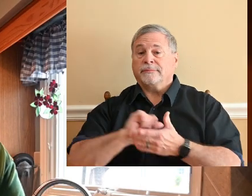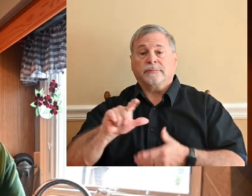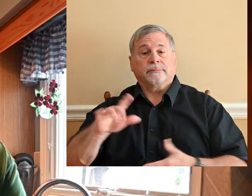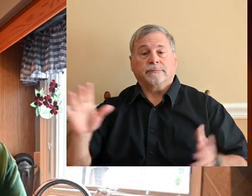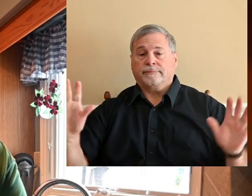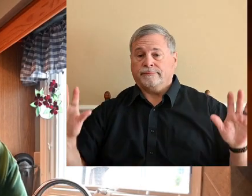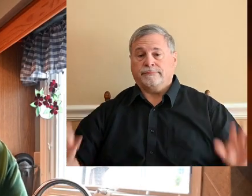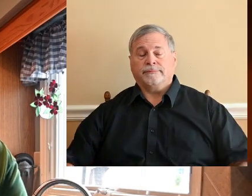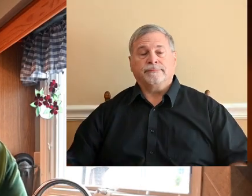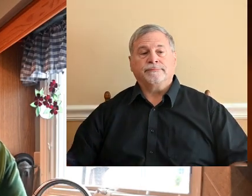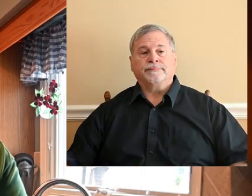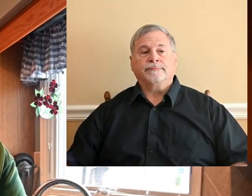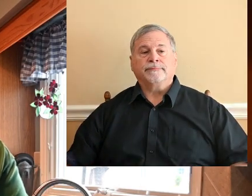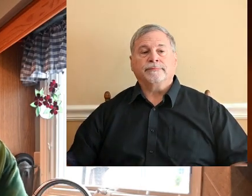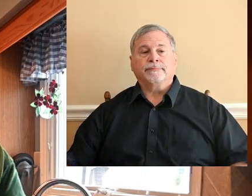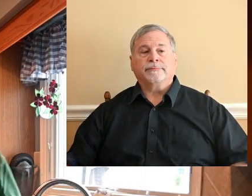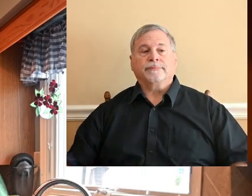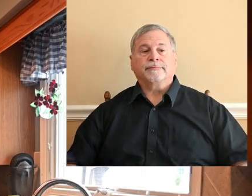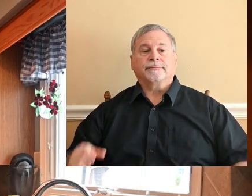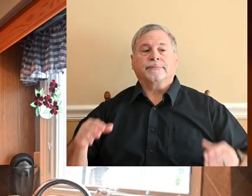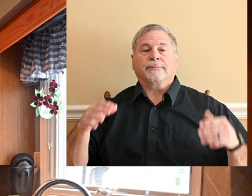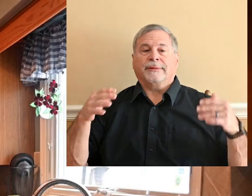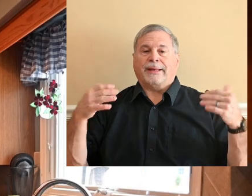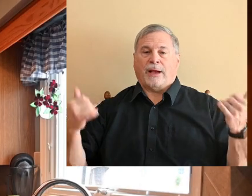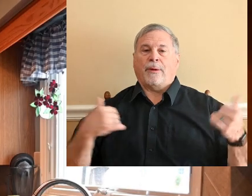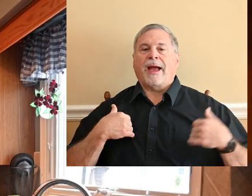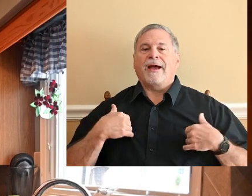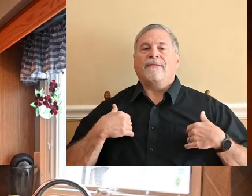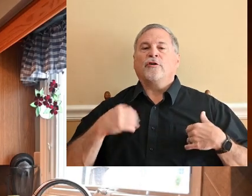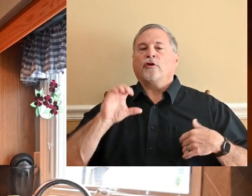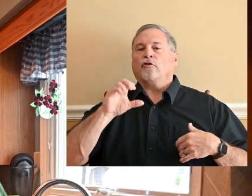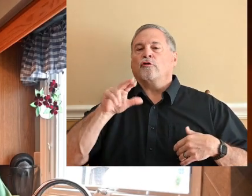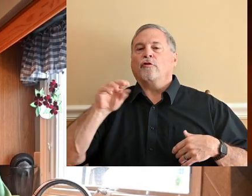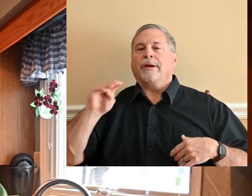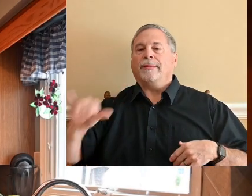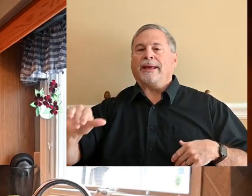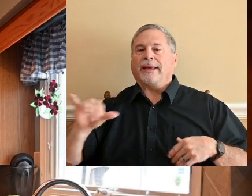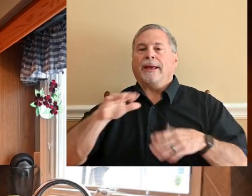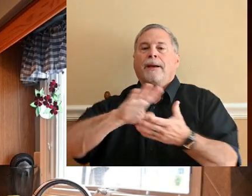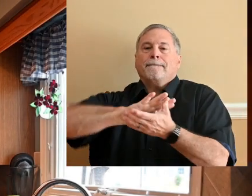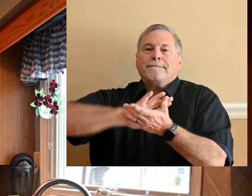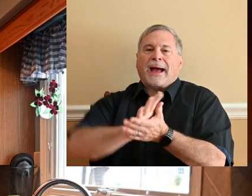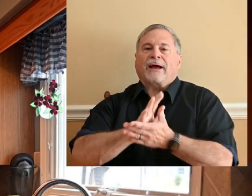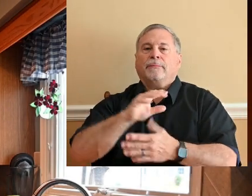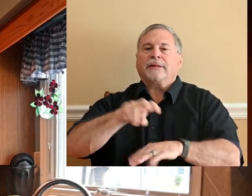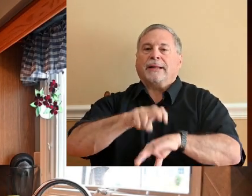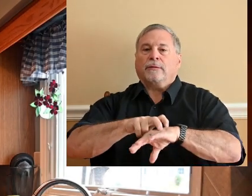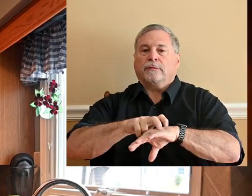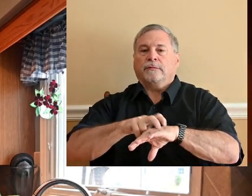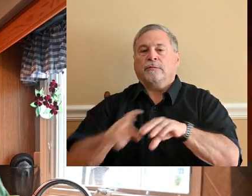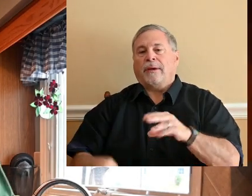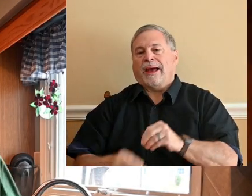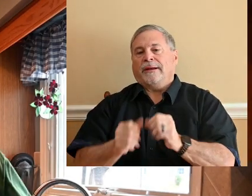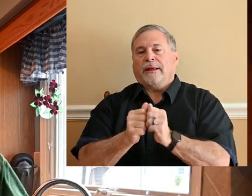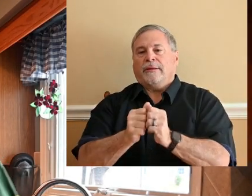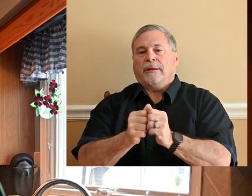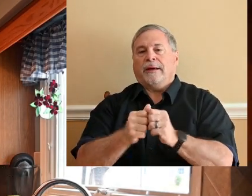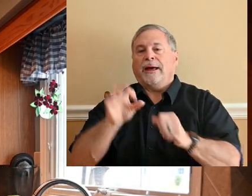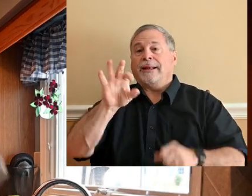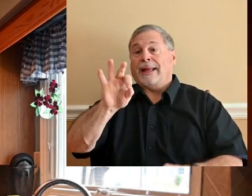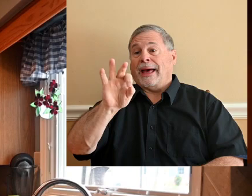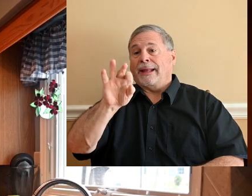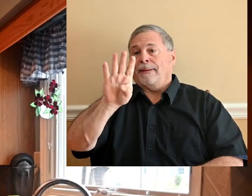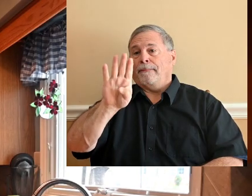And that's all there is to it. Now we have creamy mashed potatoes. So let's put this thing together. So we're going to take